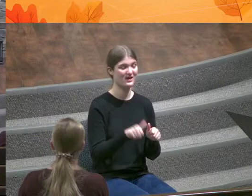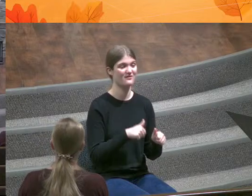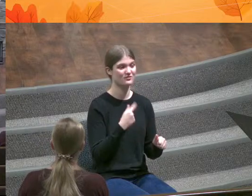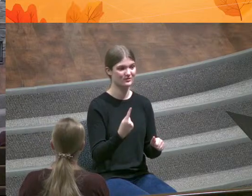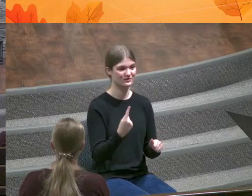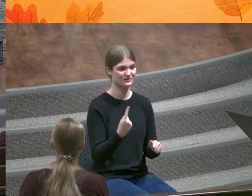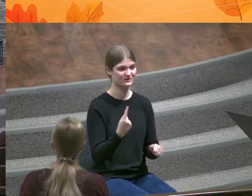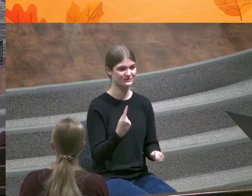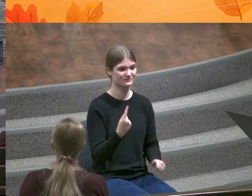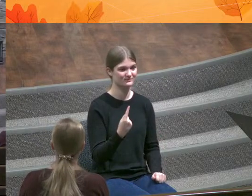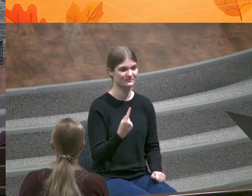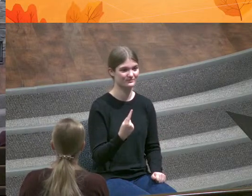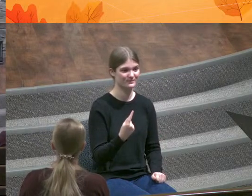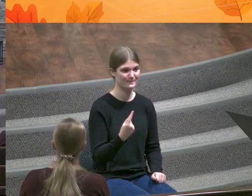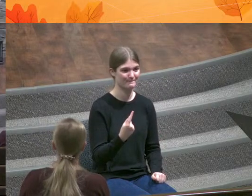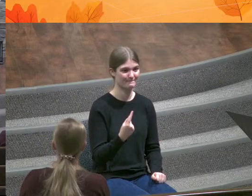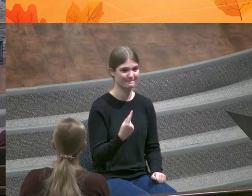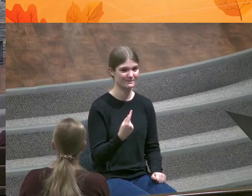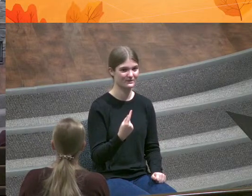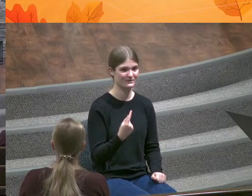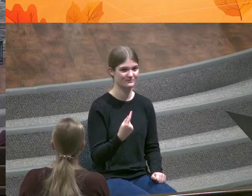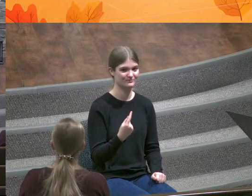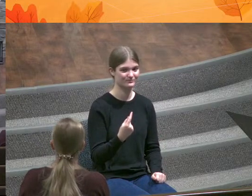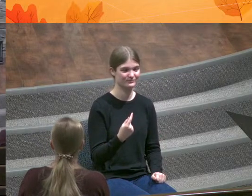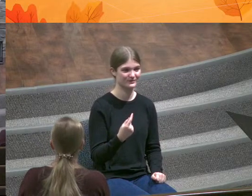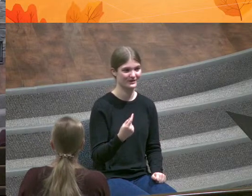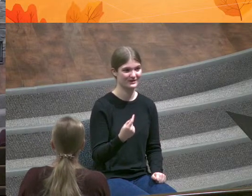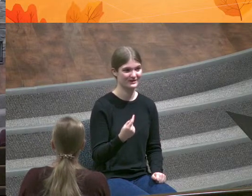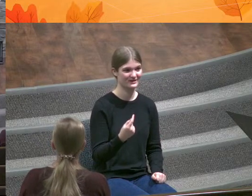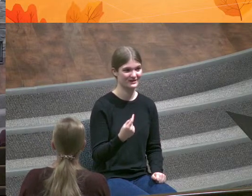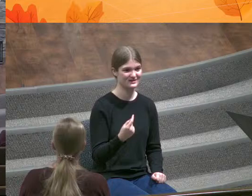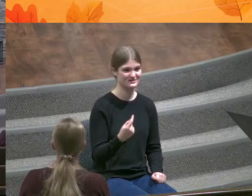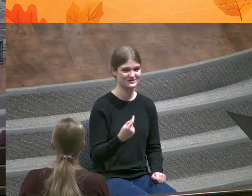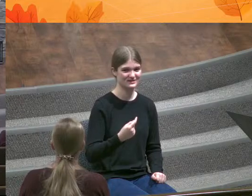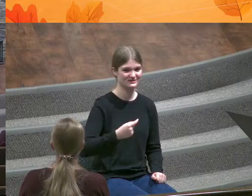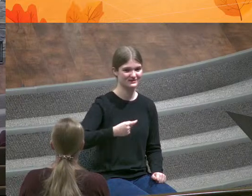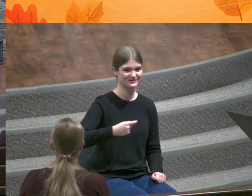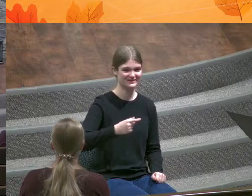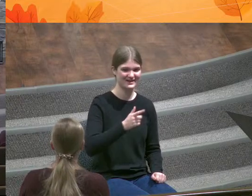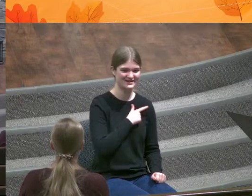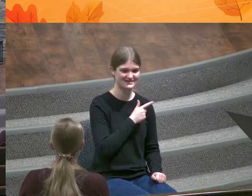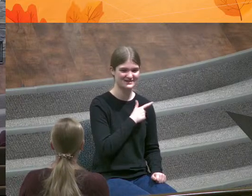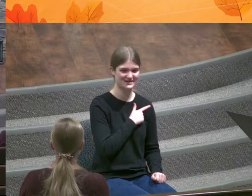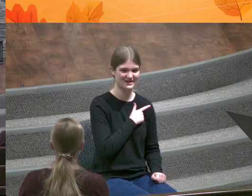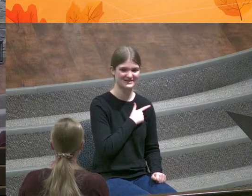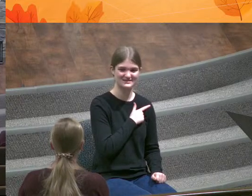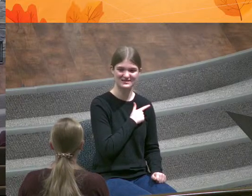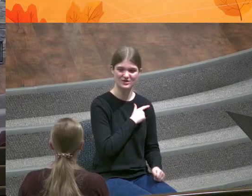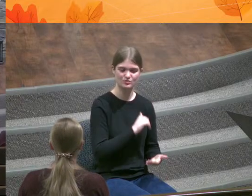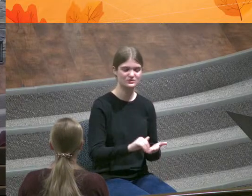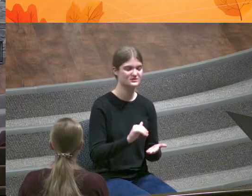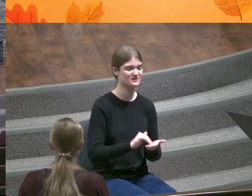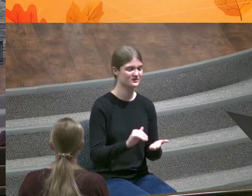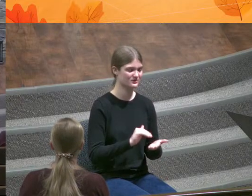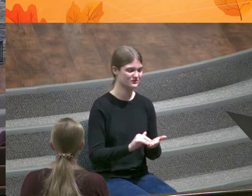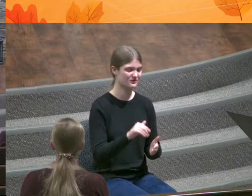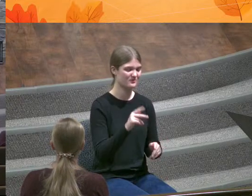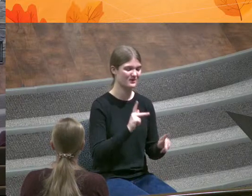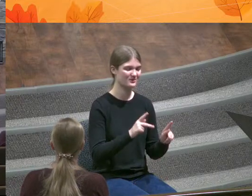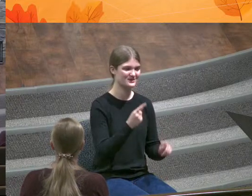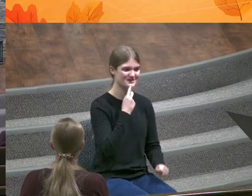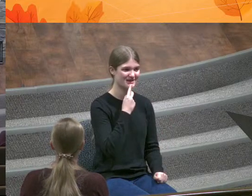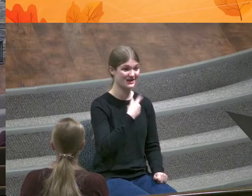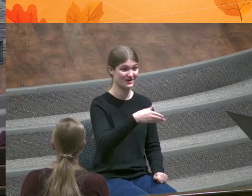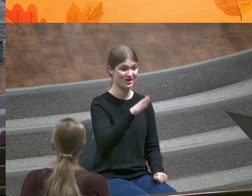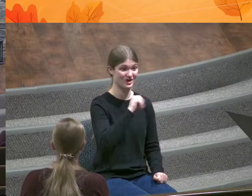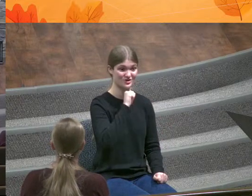every one of you. It's an excuse, folks. I'm just telling you, it's a lazy excuse for people to say, well, God